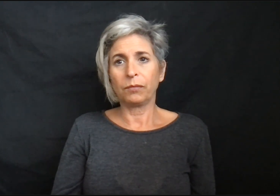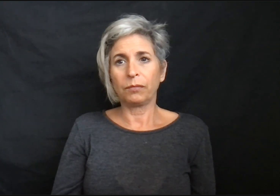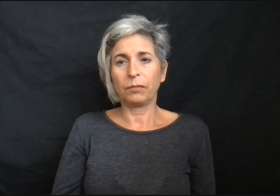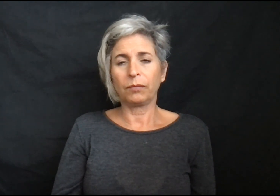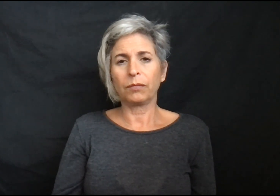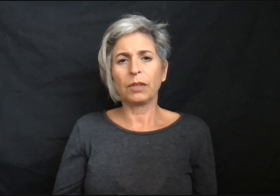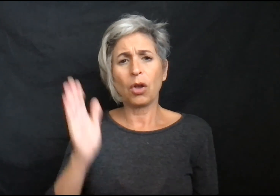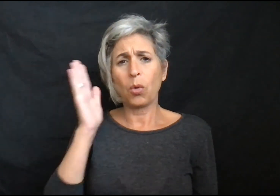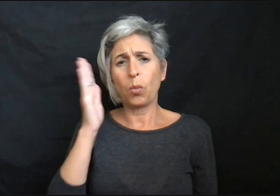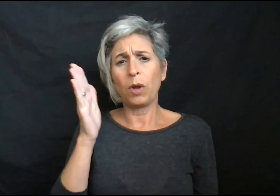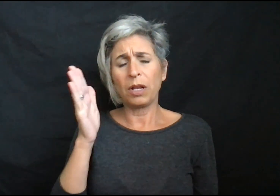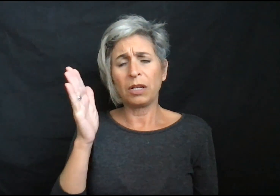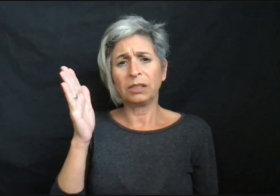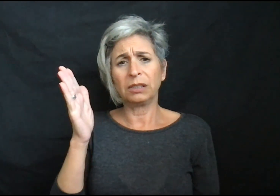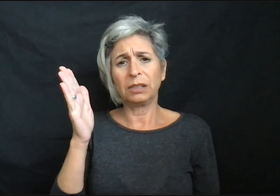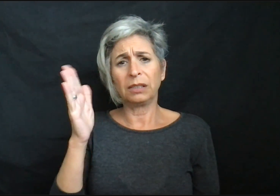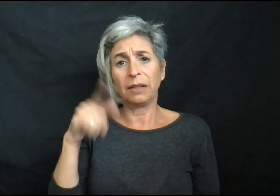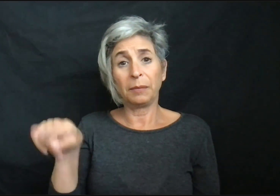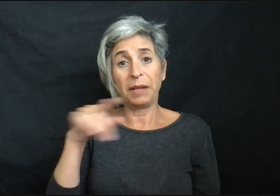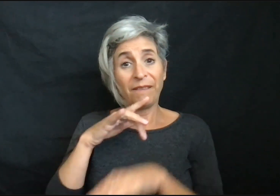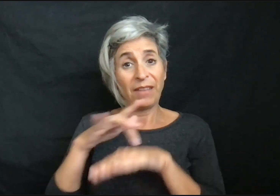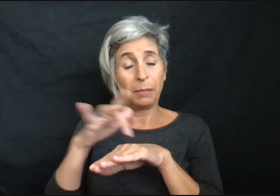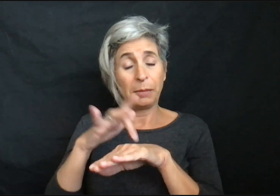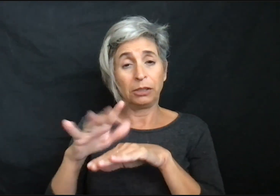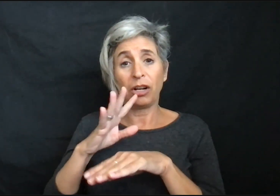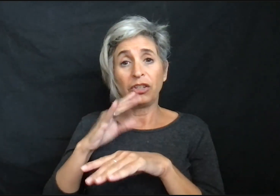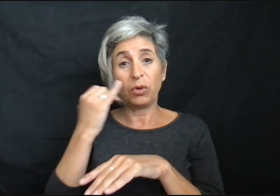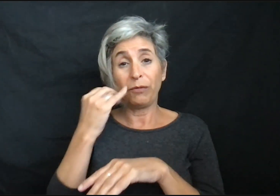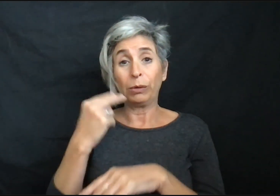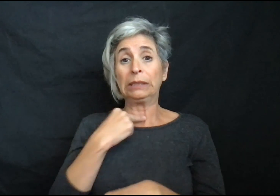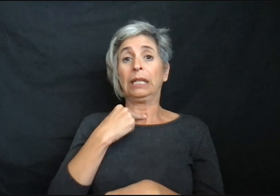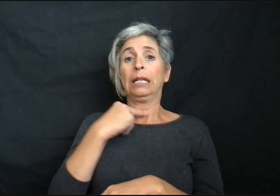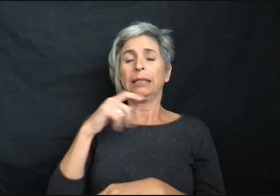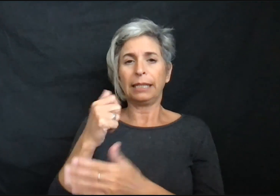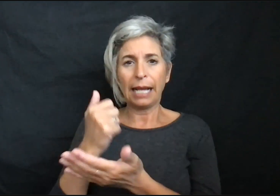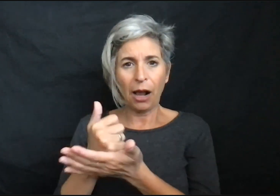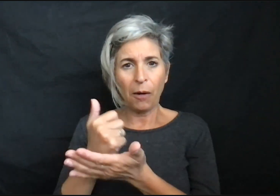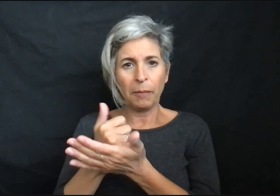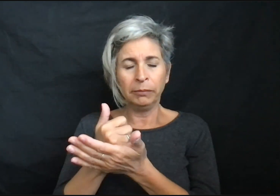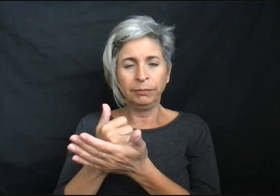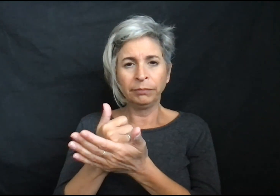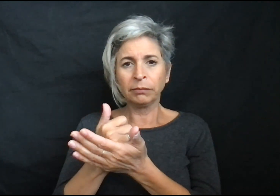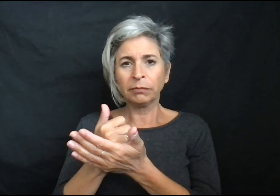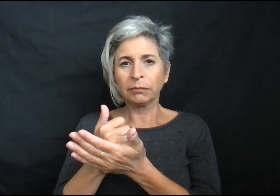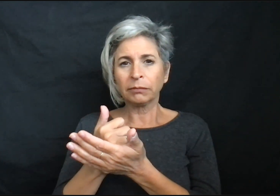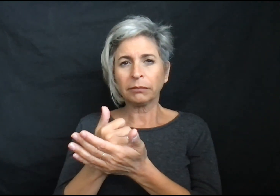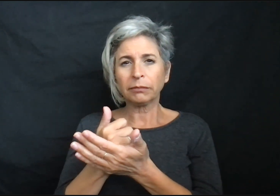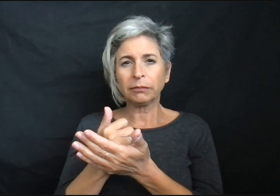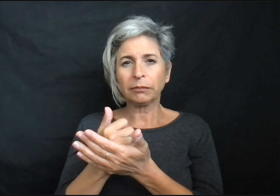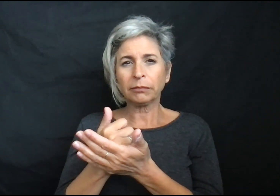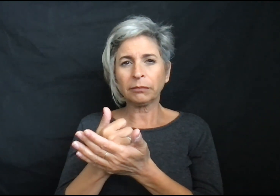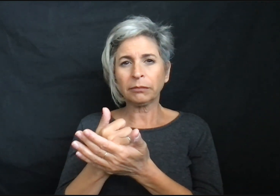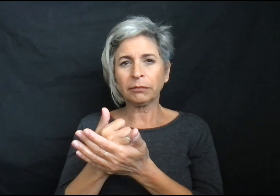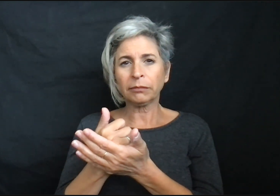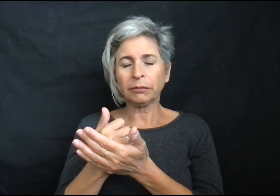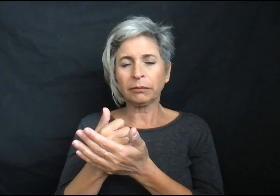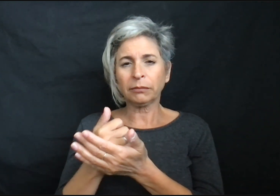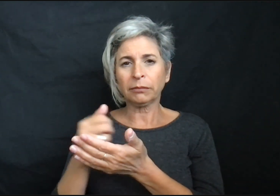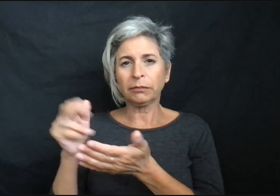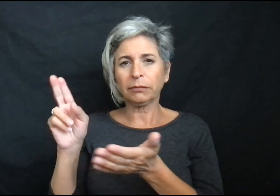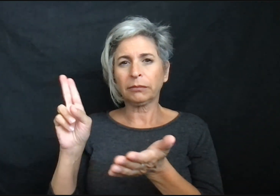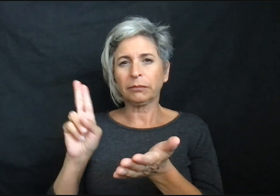Will there be somebody to talk to from the city if we get stuck and need help? Are the engineered drawings, the signature for the engineered drawings,